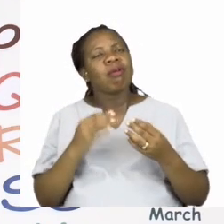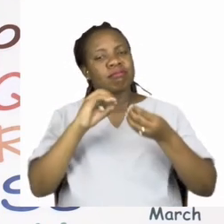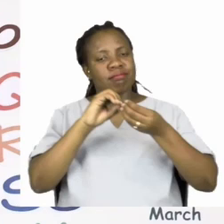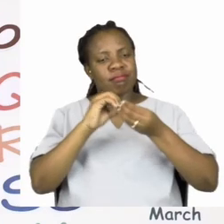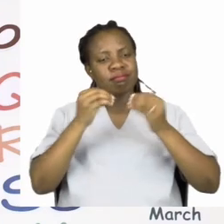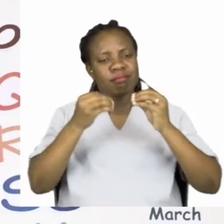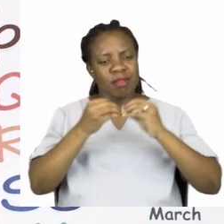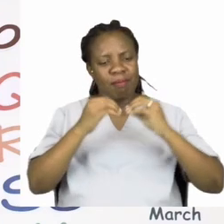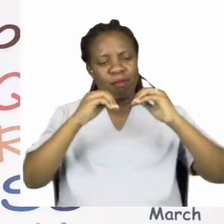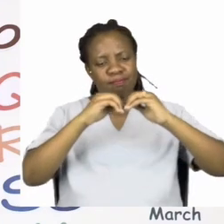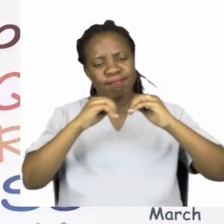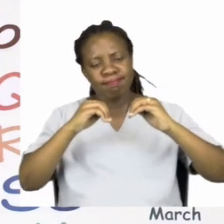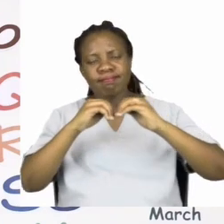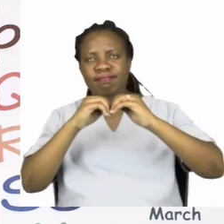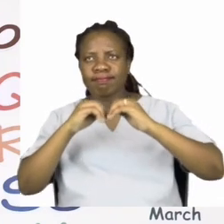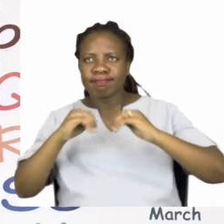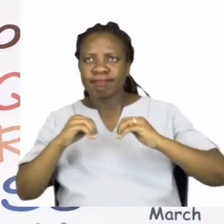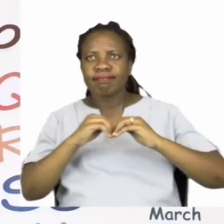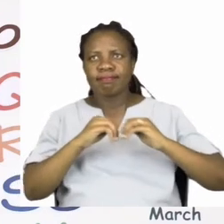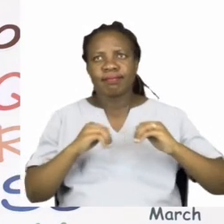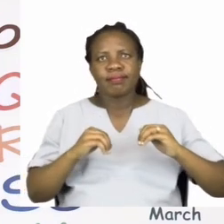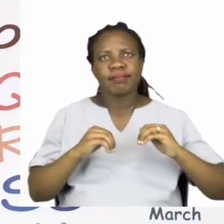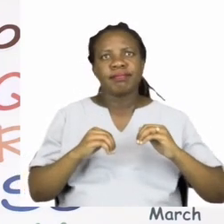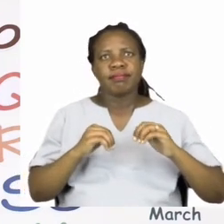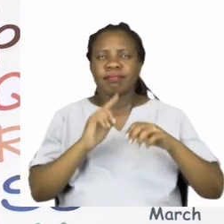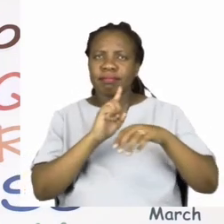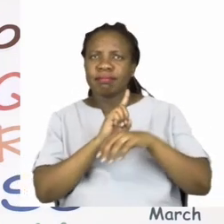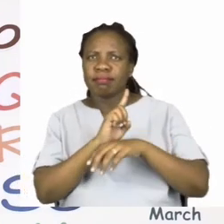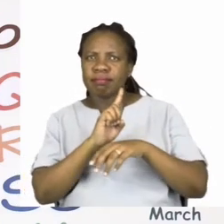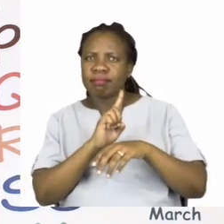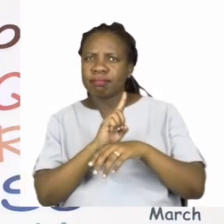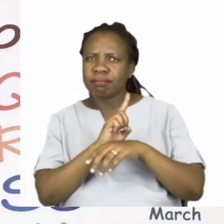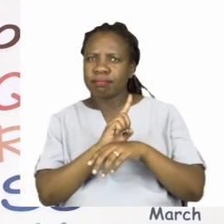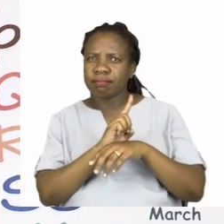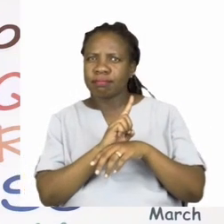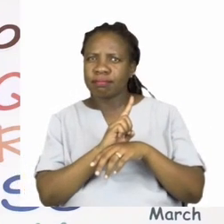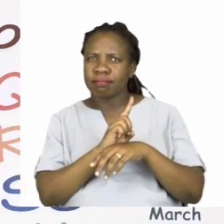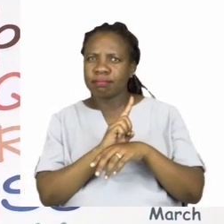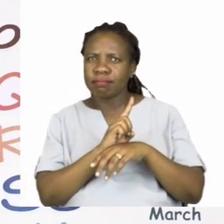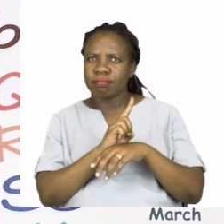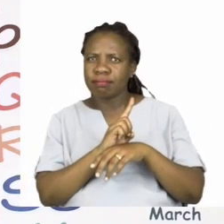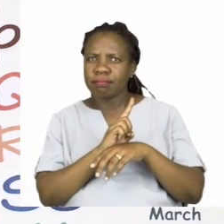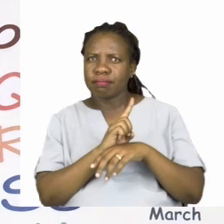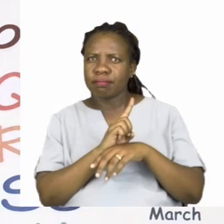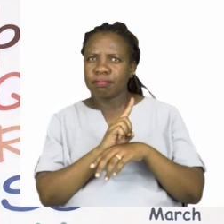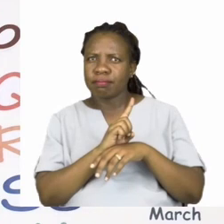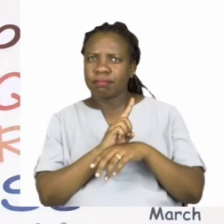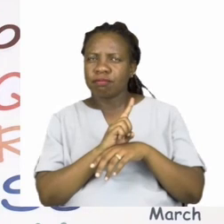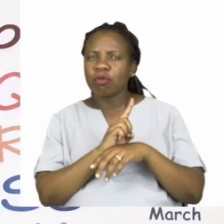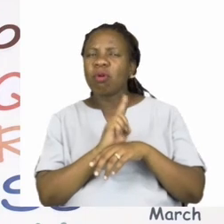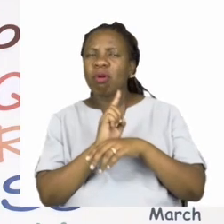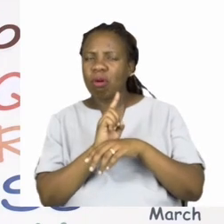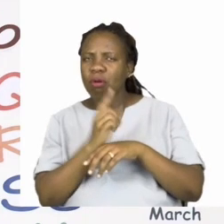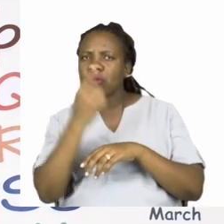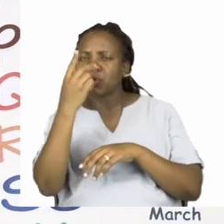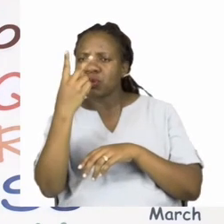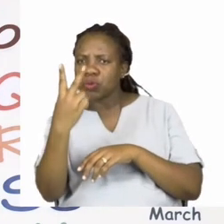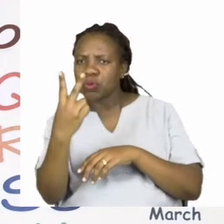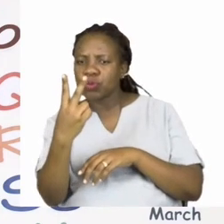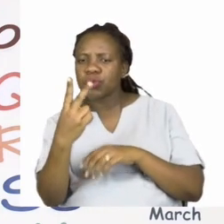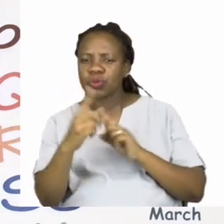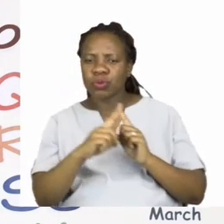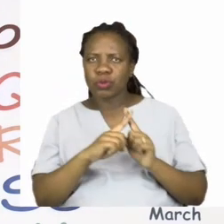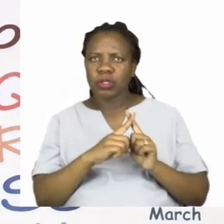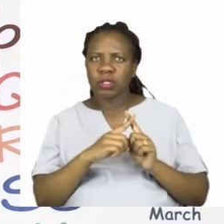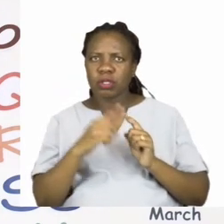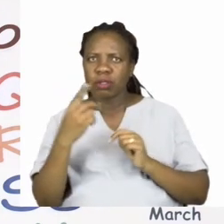decompose. The first one that we're going to do is the one that says 2 times 2, which is the